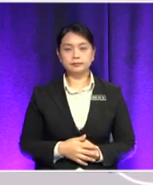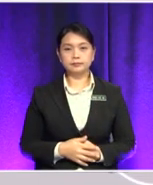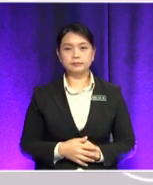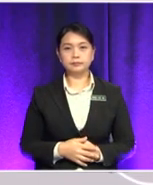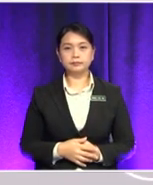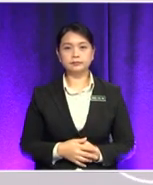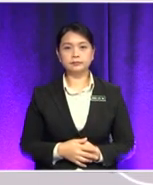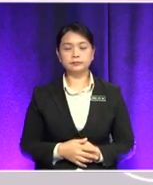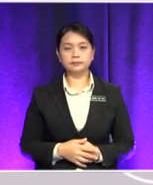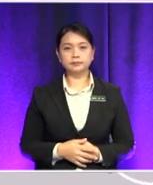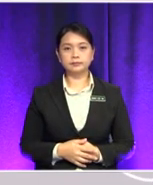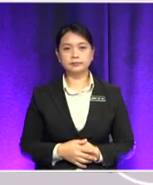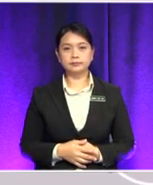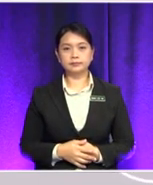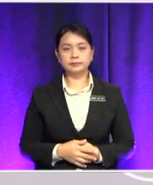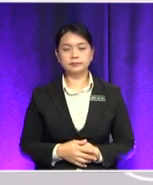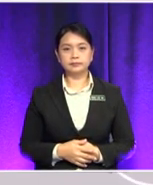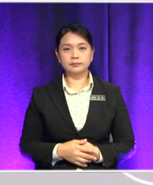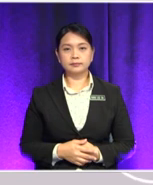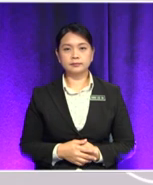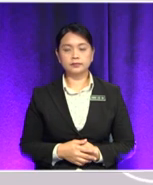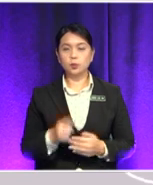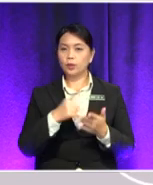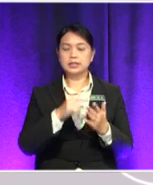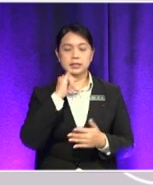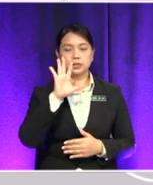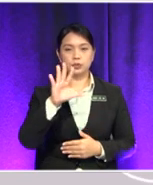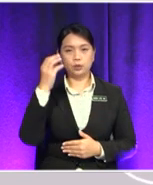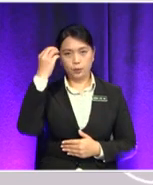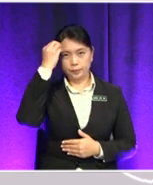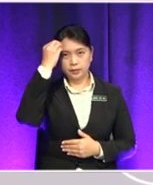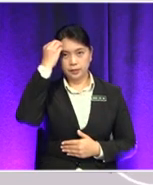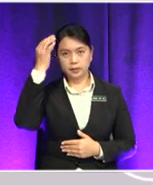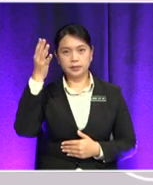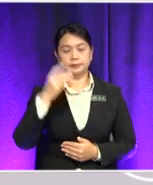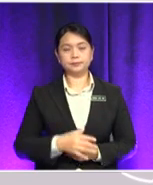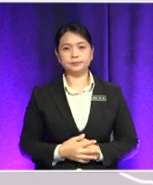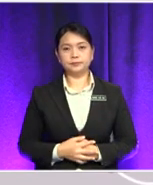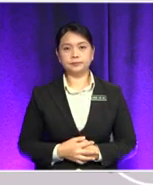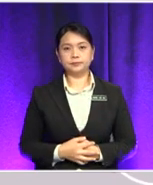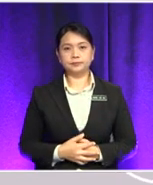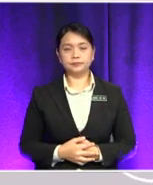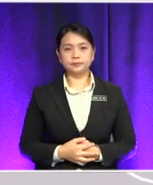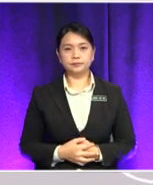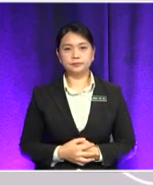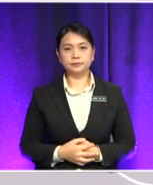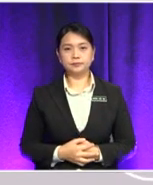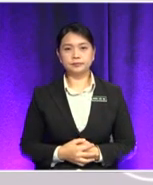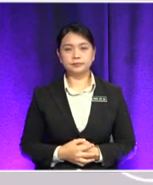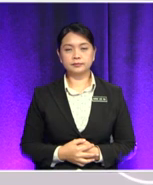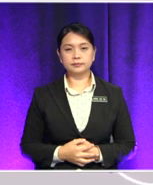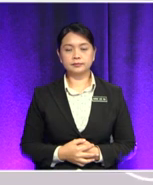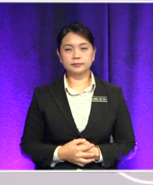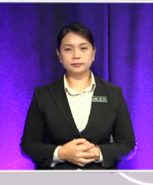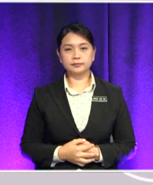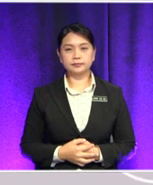Okay, Atiya. What's your opinion? You have to turn your mic on, Atiya. Thank you. Not